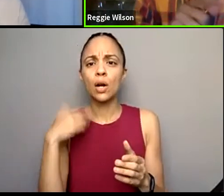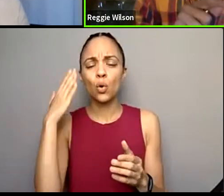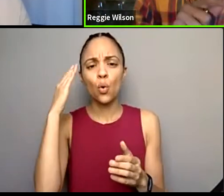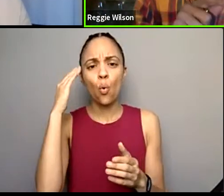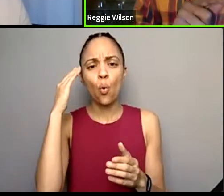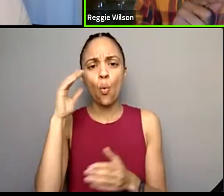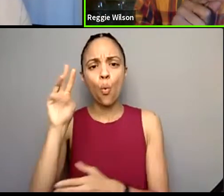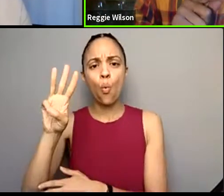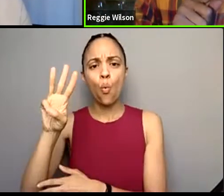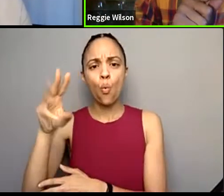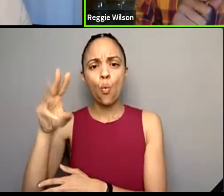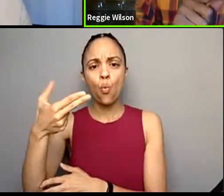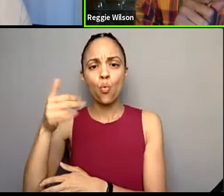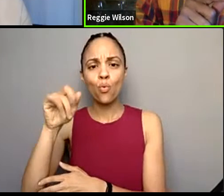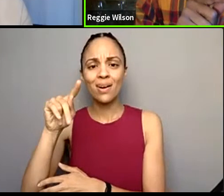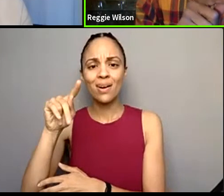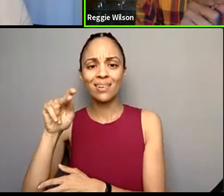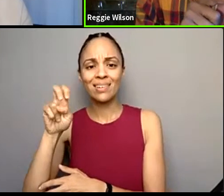out, and